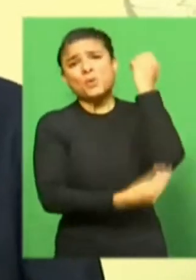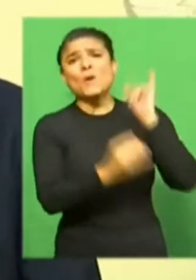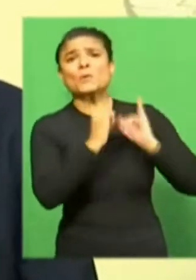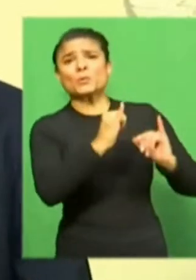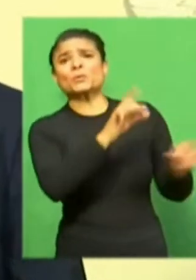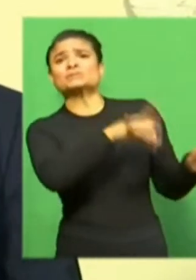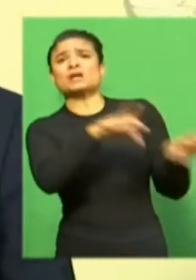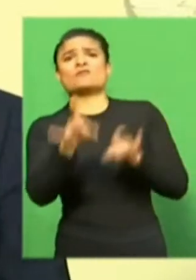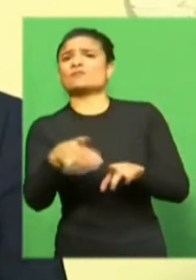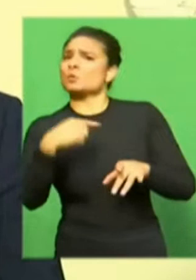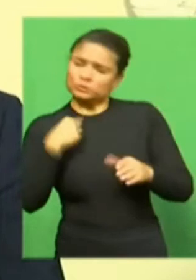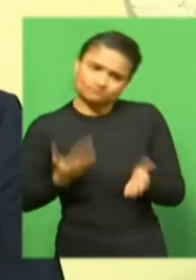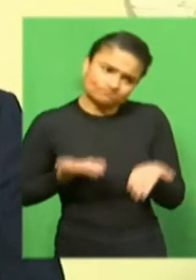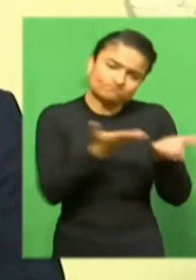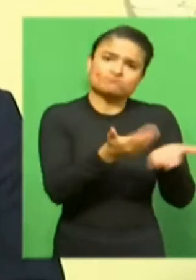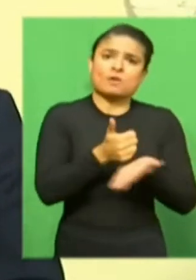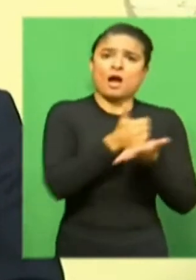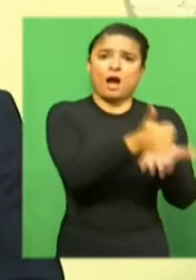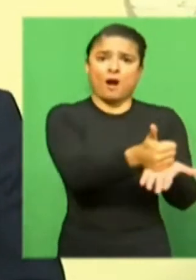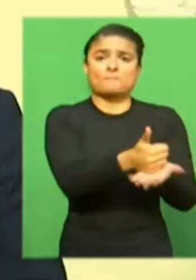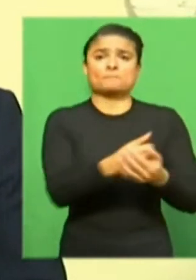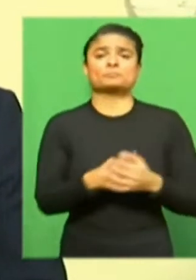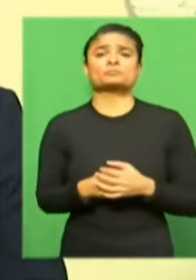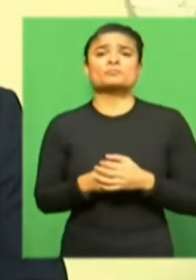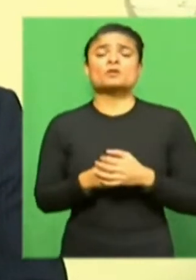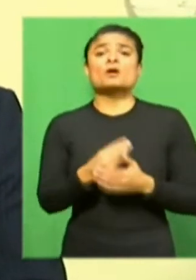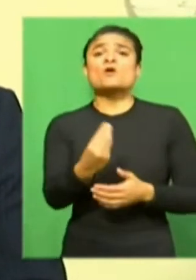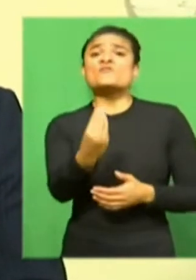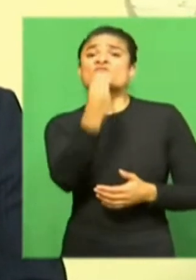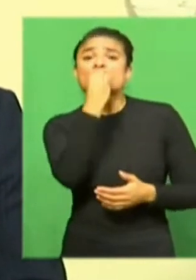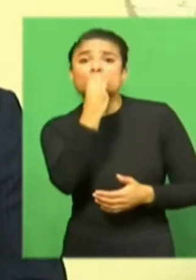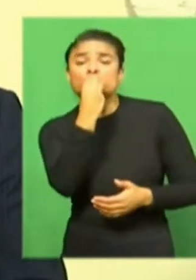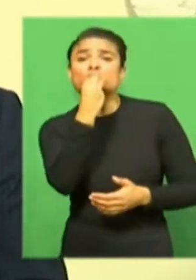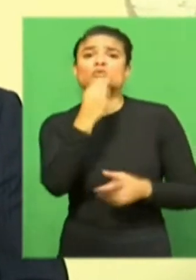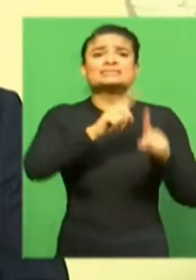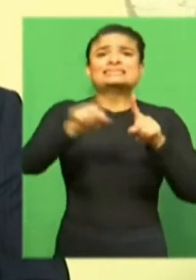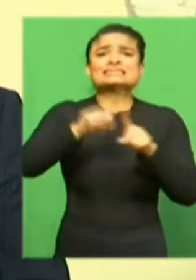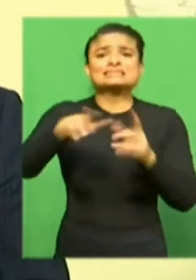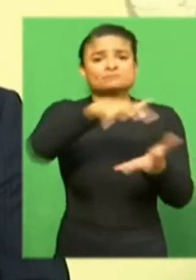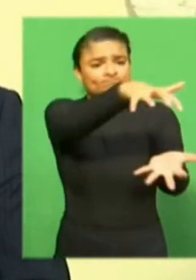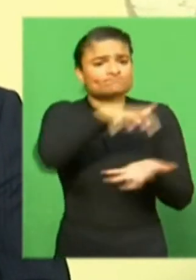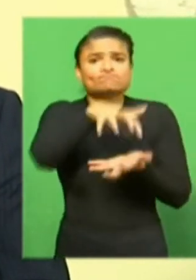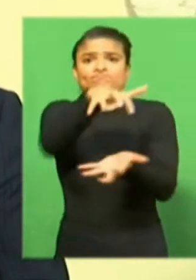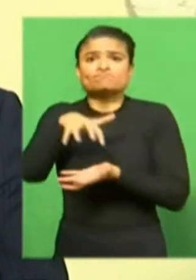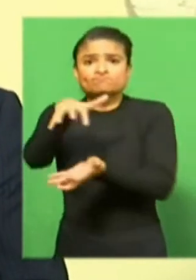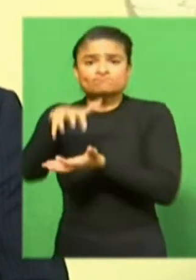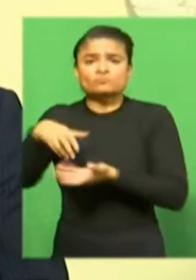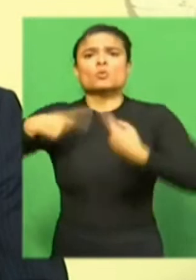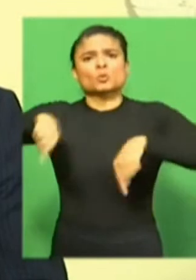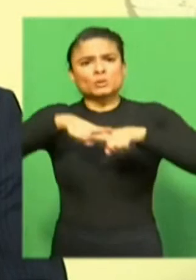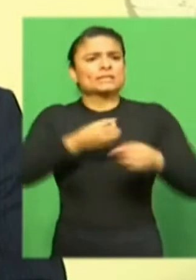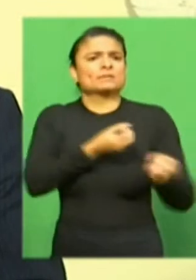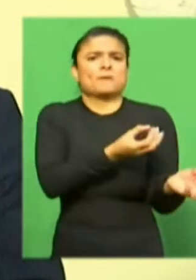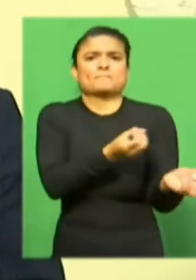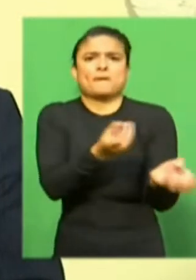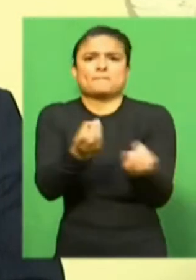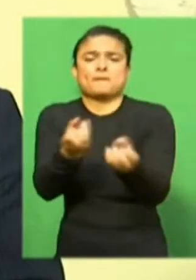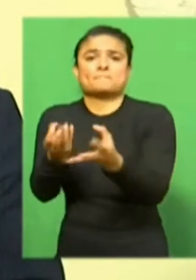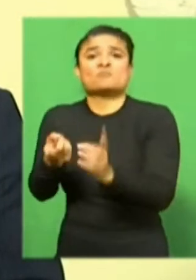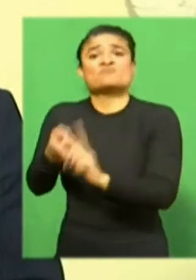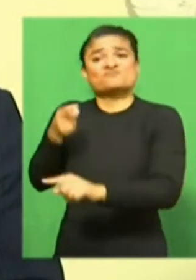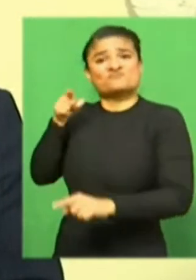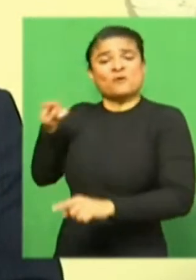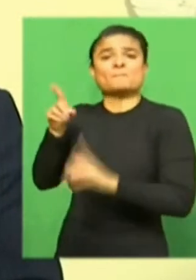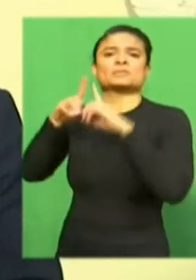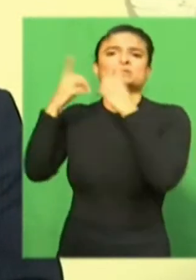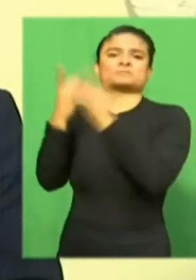being provided by the Department of Social Development. Government is contributing $400 million to the